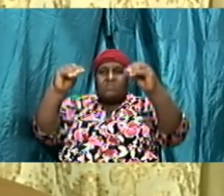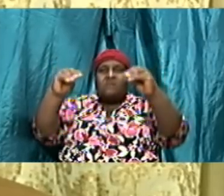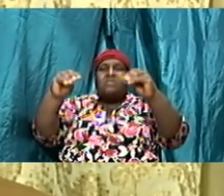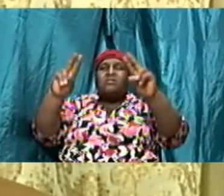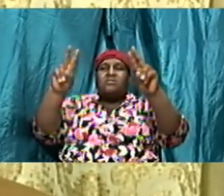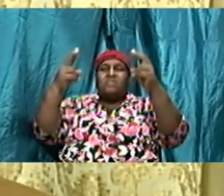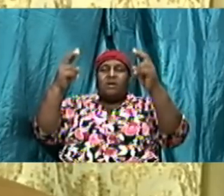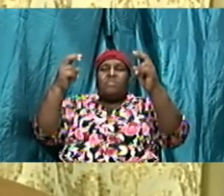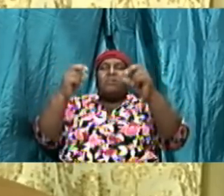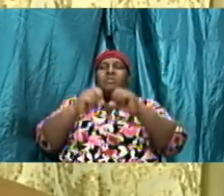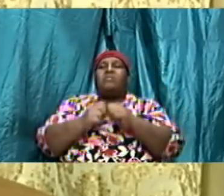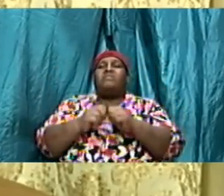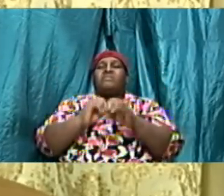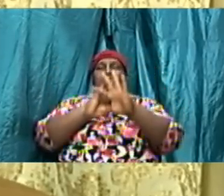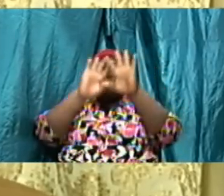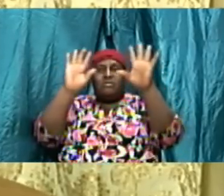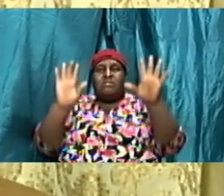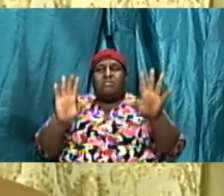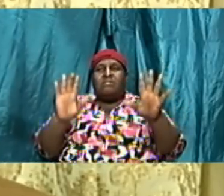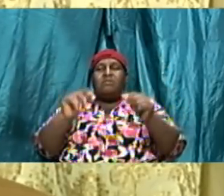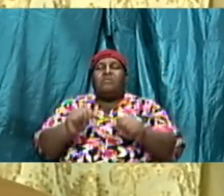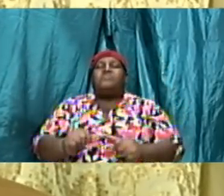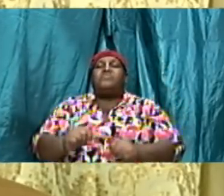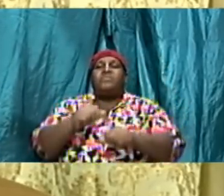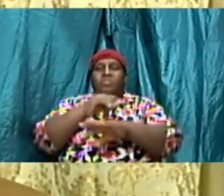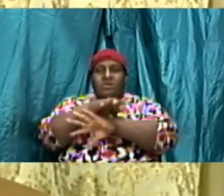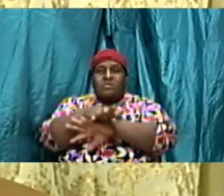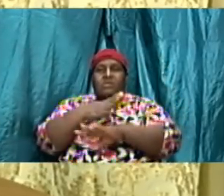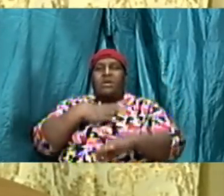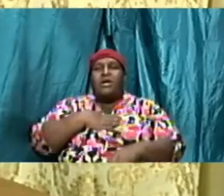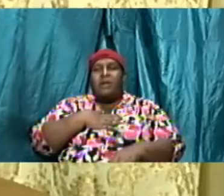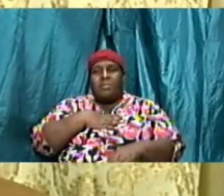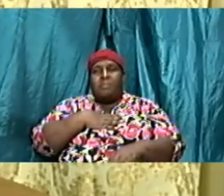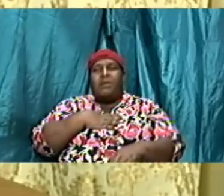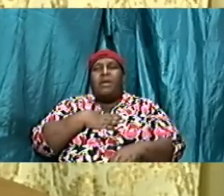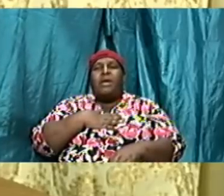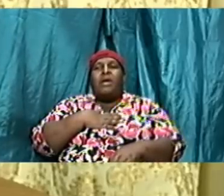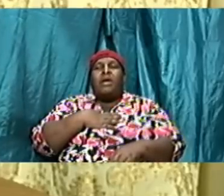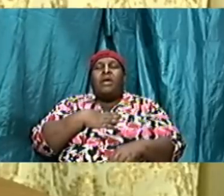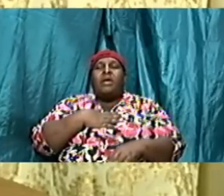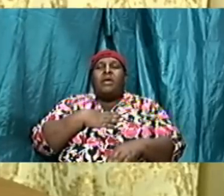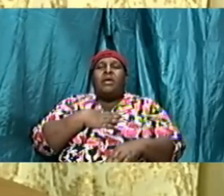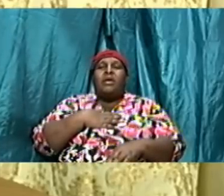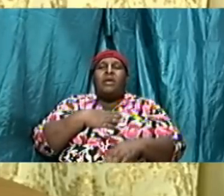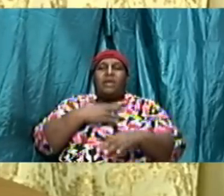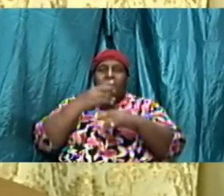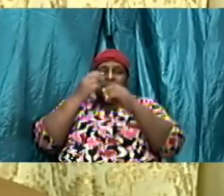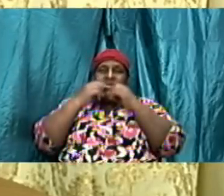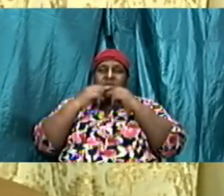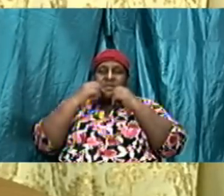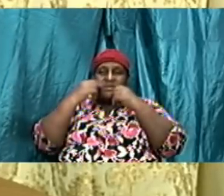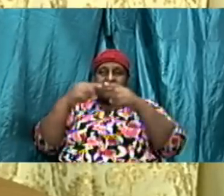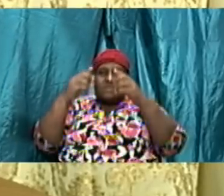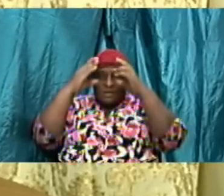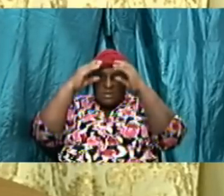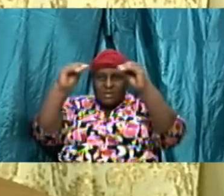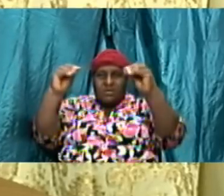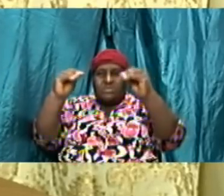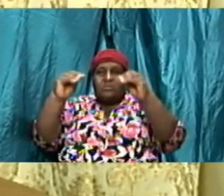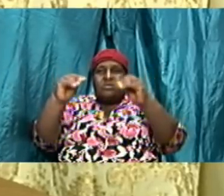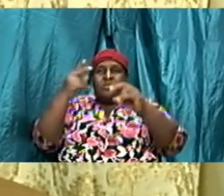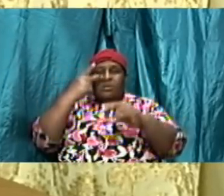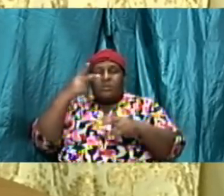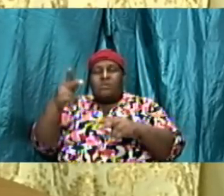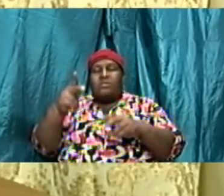Now, tonight, my aim is to look at another area that I realize that a lot of people